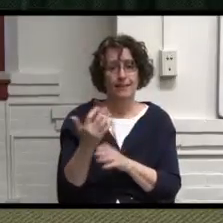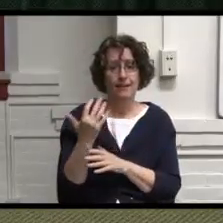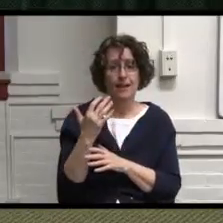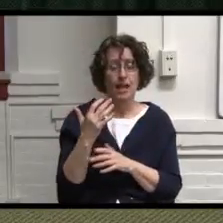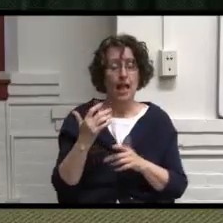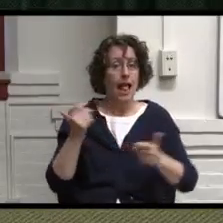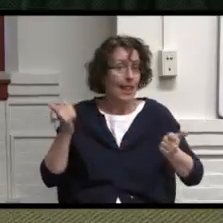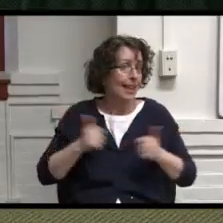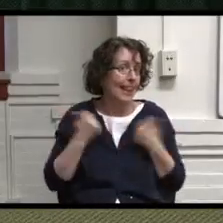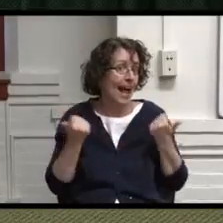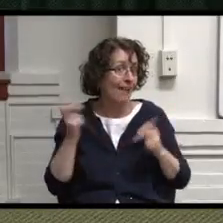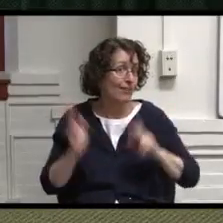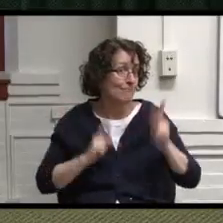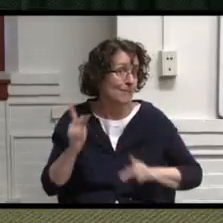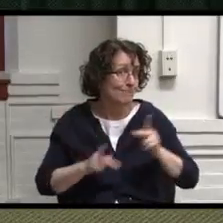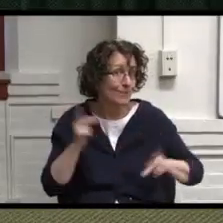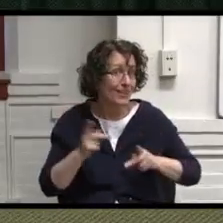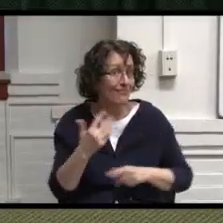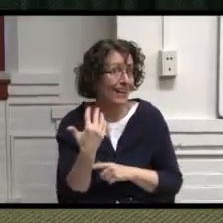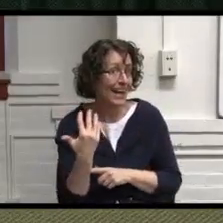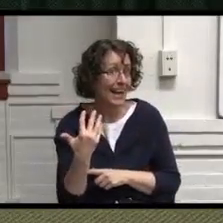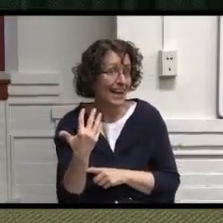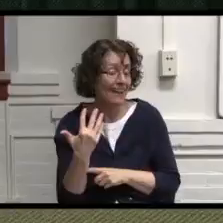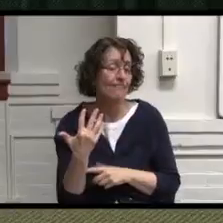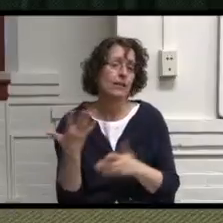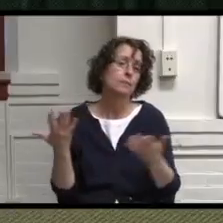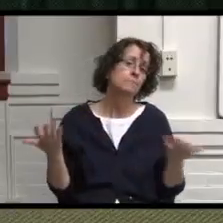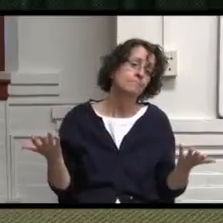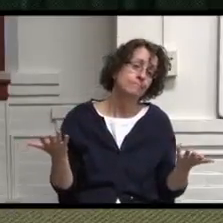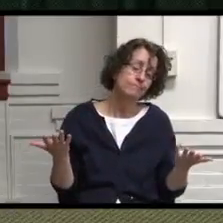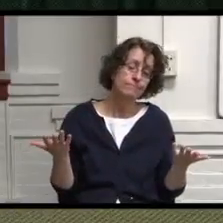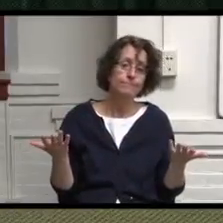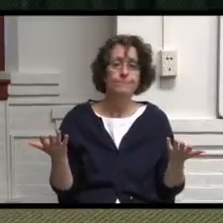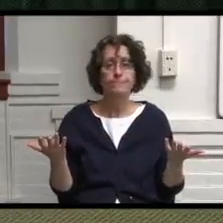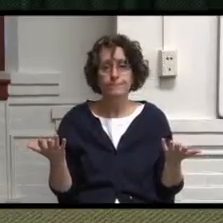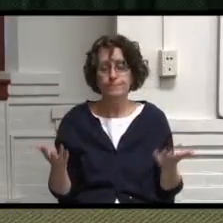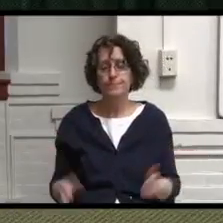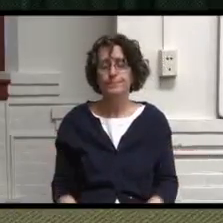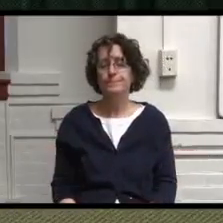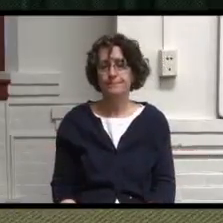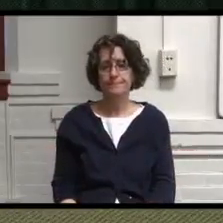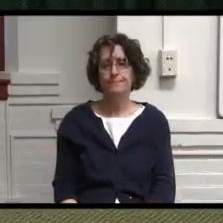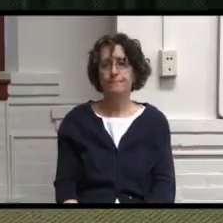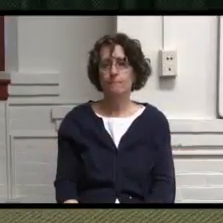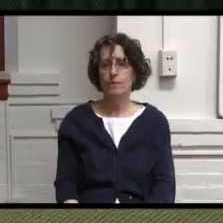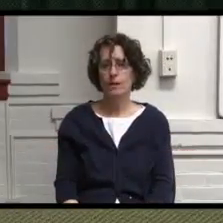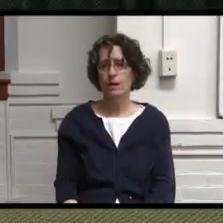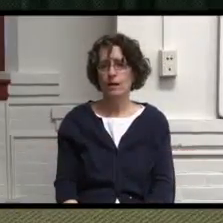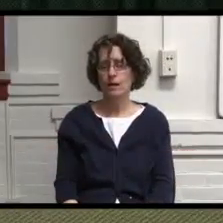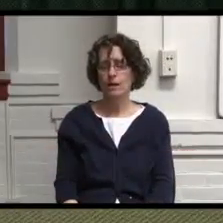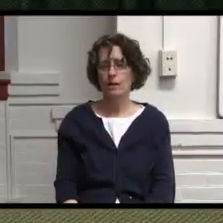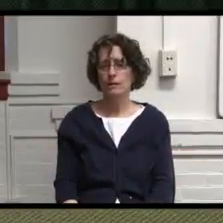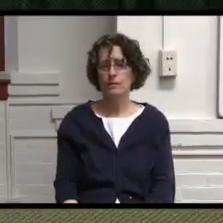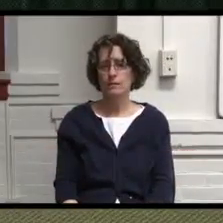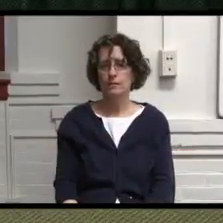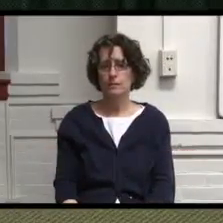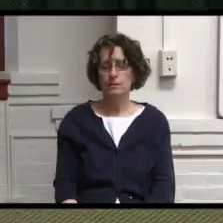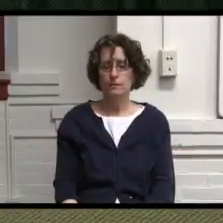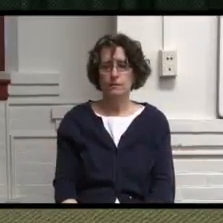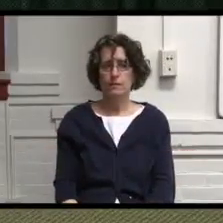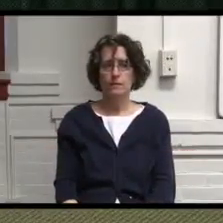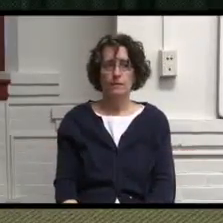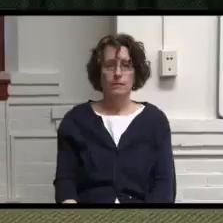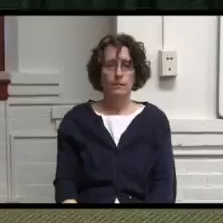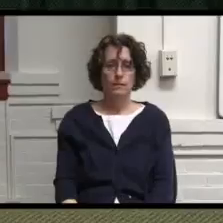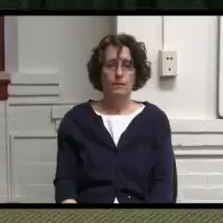live individuals, you know, Well, and if it's